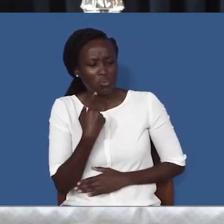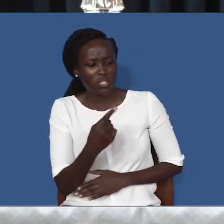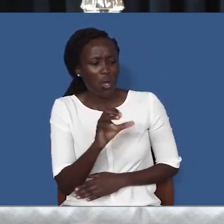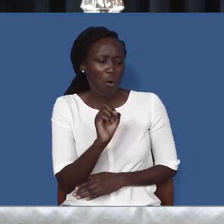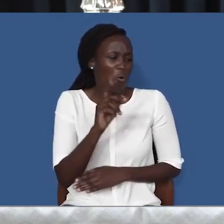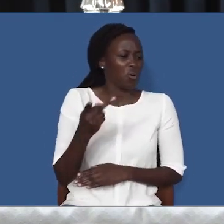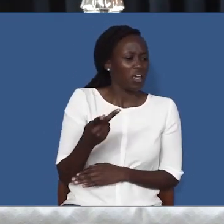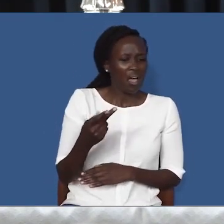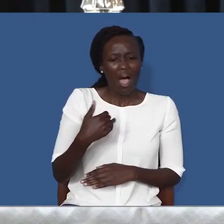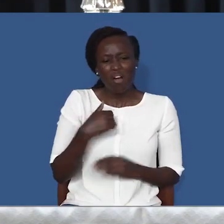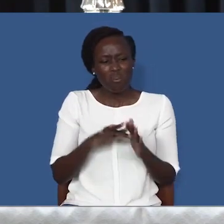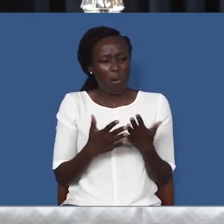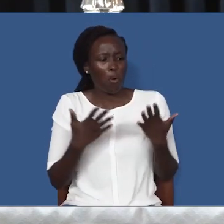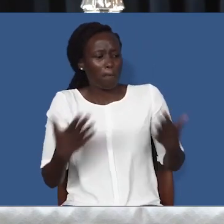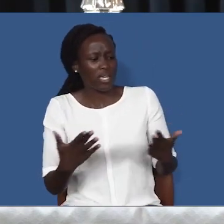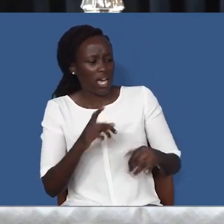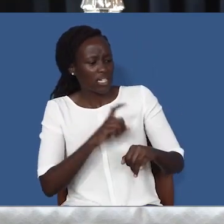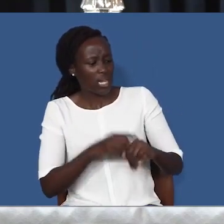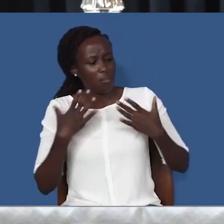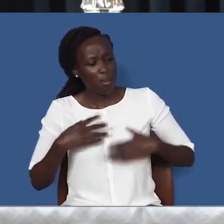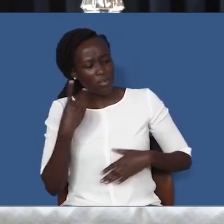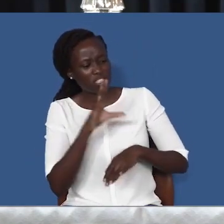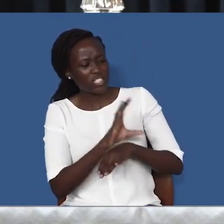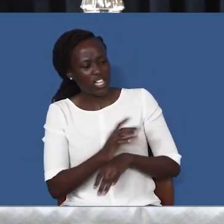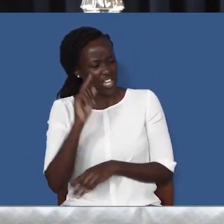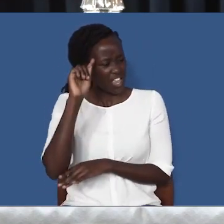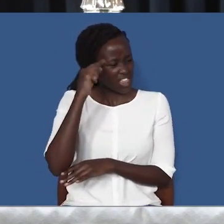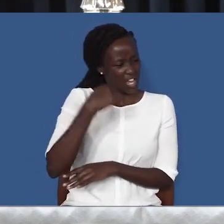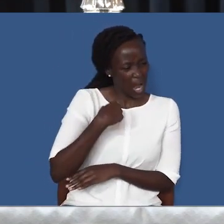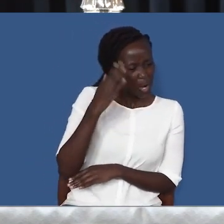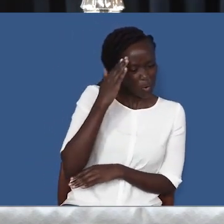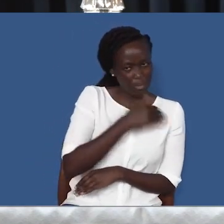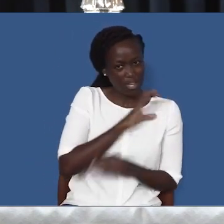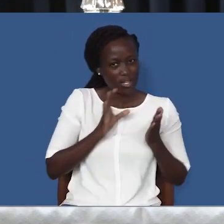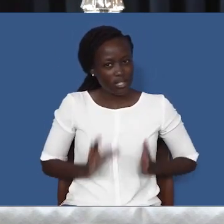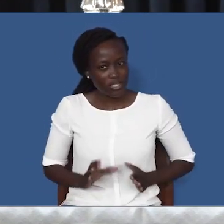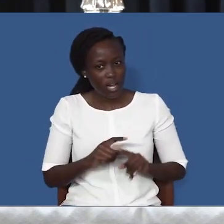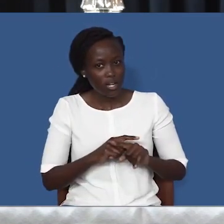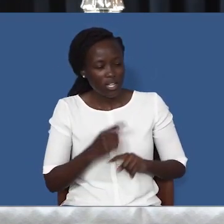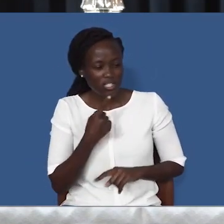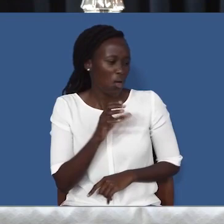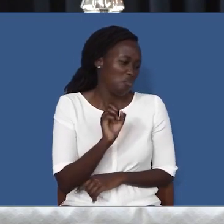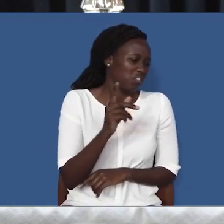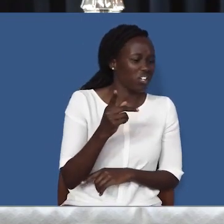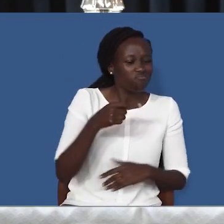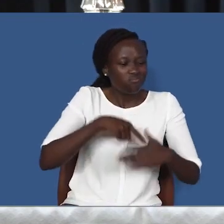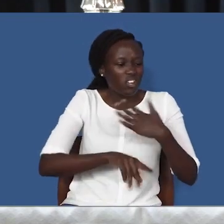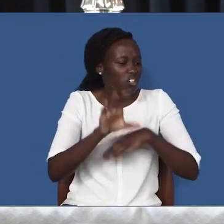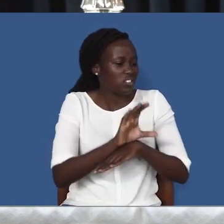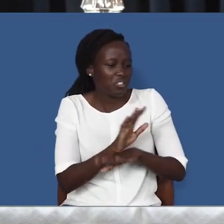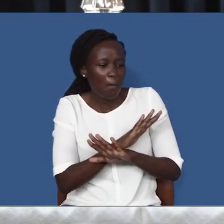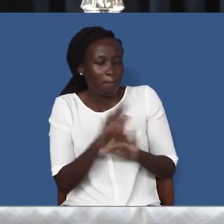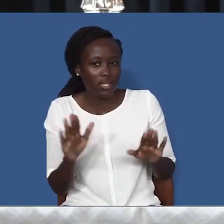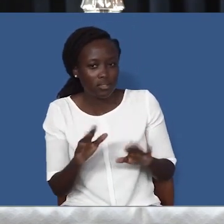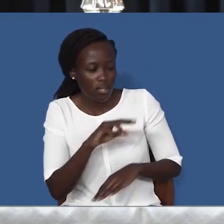Bible. It's okay, when people see me in church with a big Bible, they'll know I'm a Christian. Oh, okay, you know. What kind